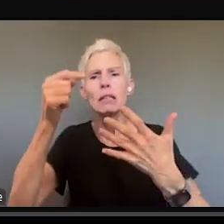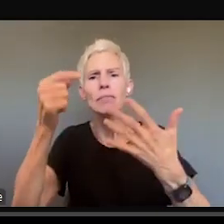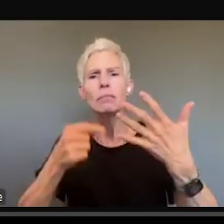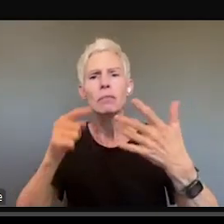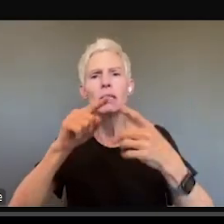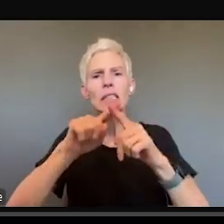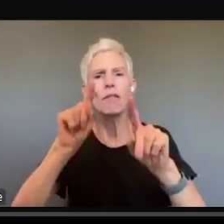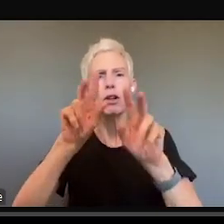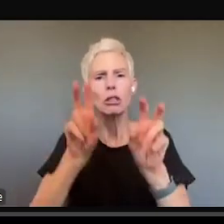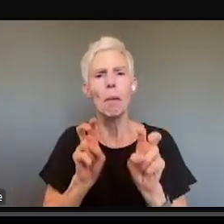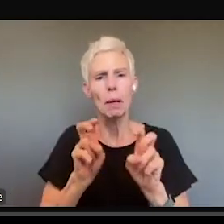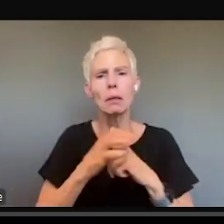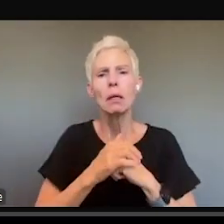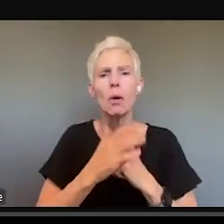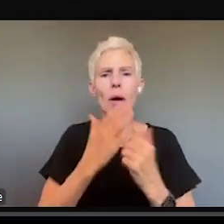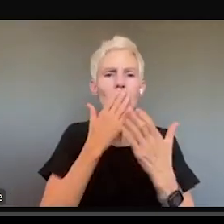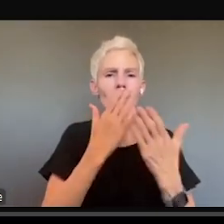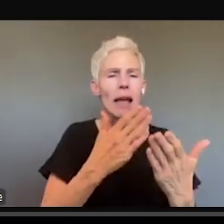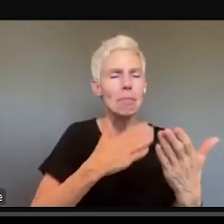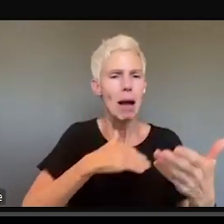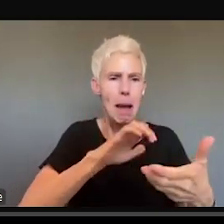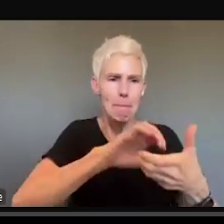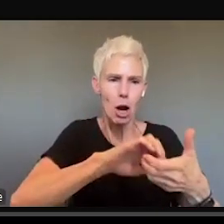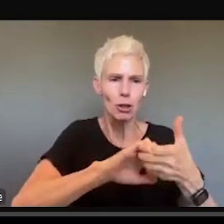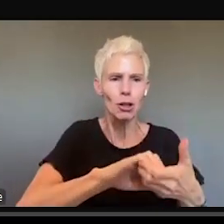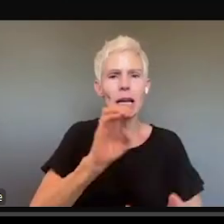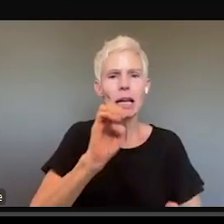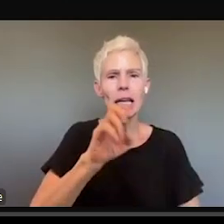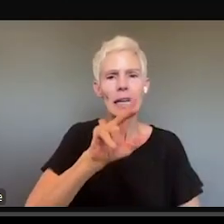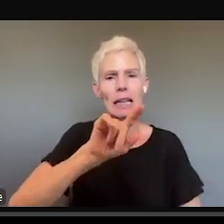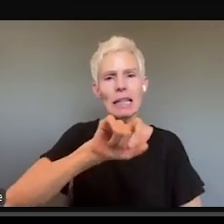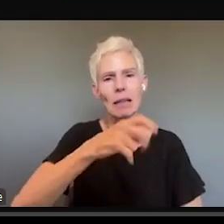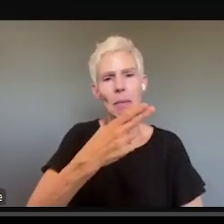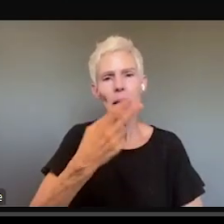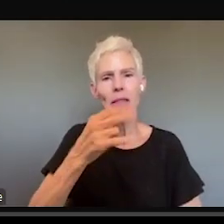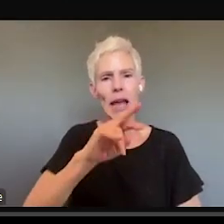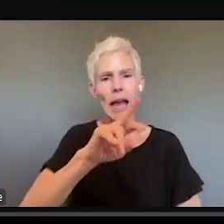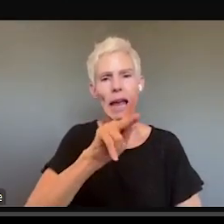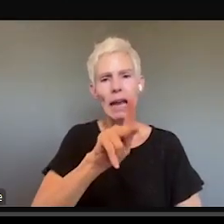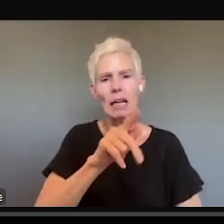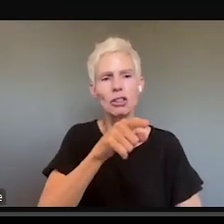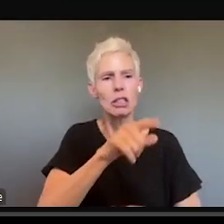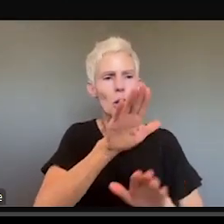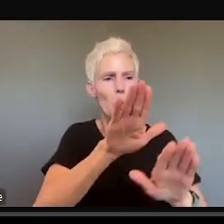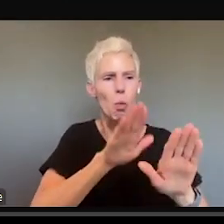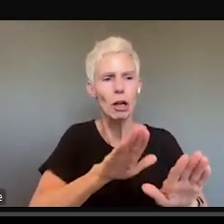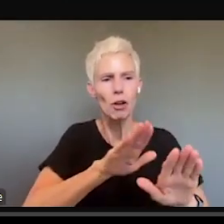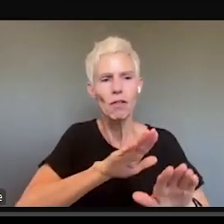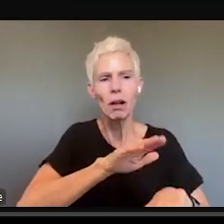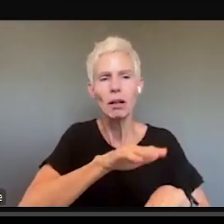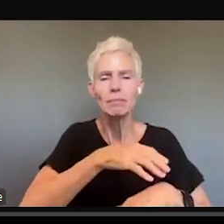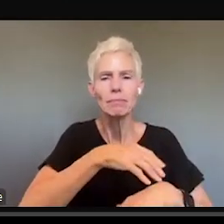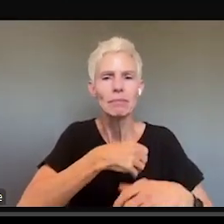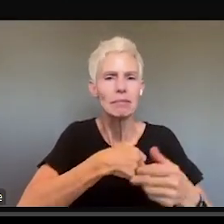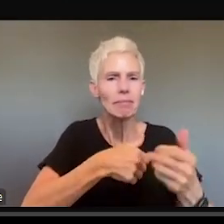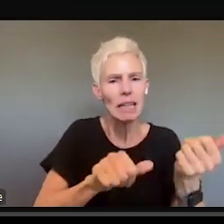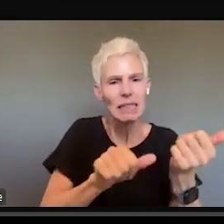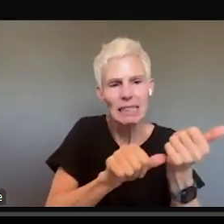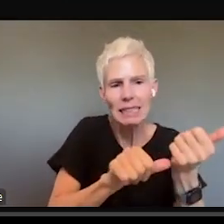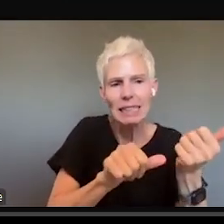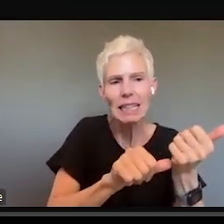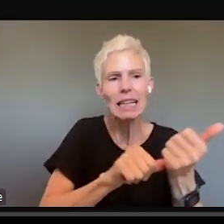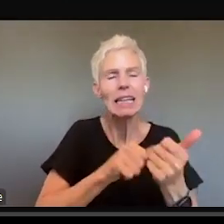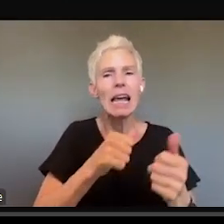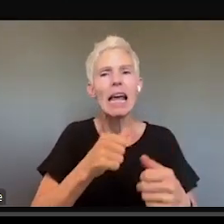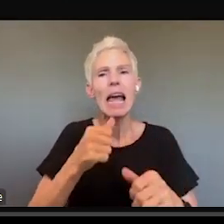thank my partner, Elizabeth Hank, who is a great assistant in collating these papers and working with me on helping